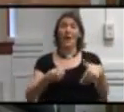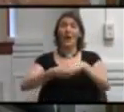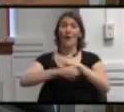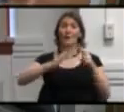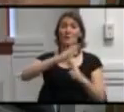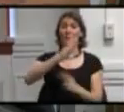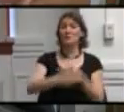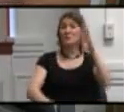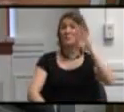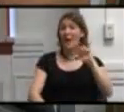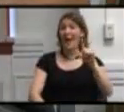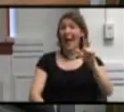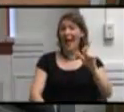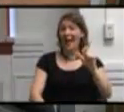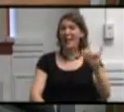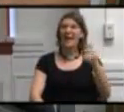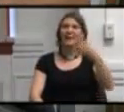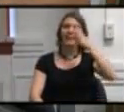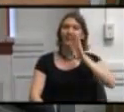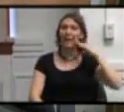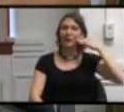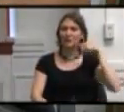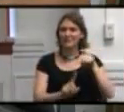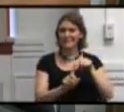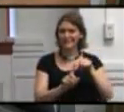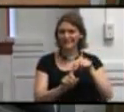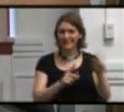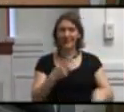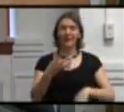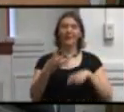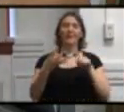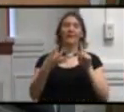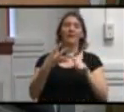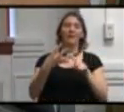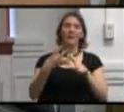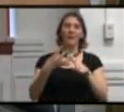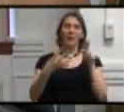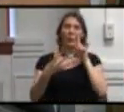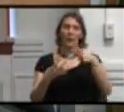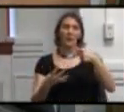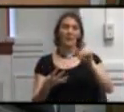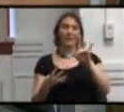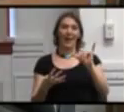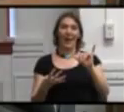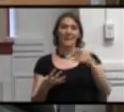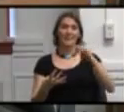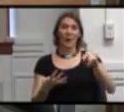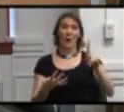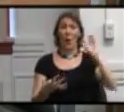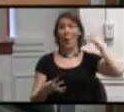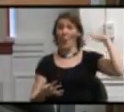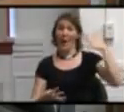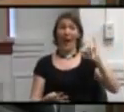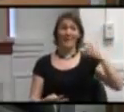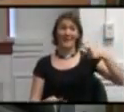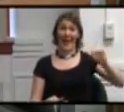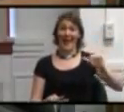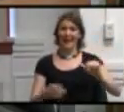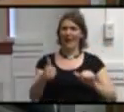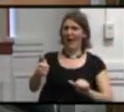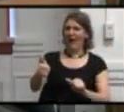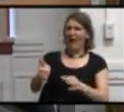is kind of a Belgian sessionable brown. We'll also have a Pliny Park wild IPA, which is a slightly